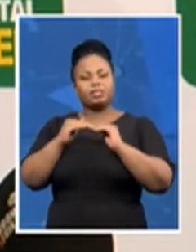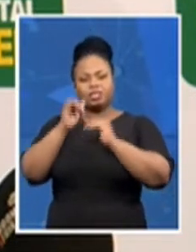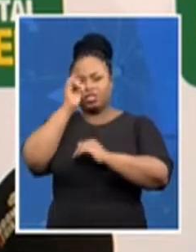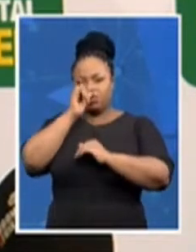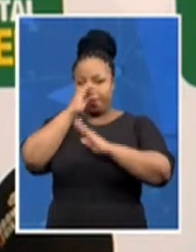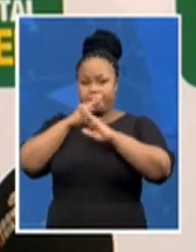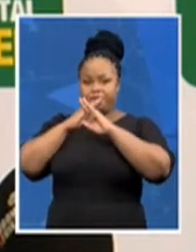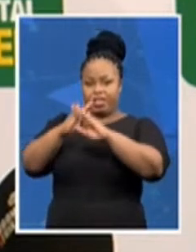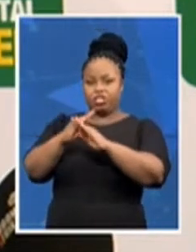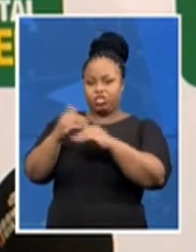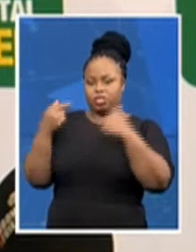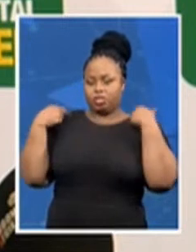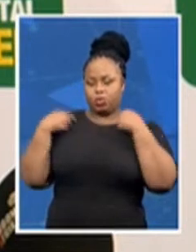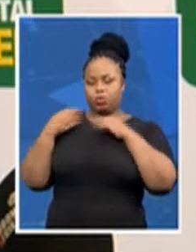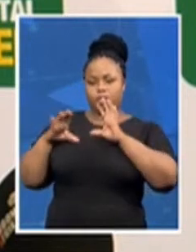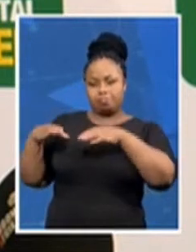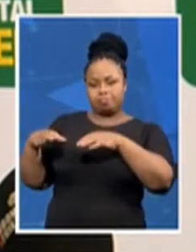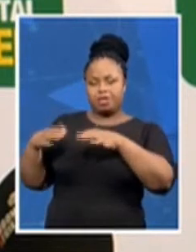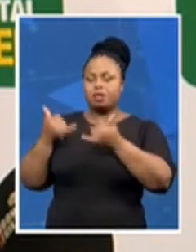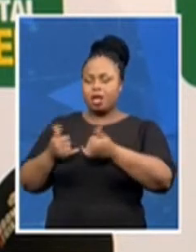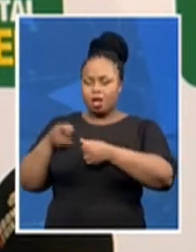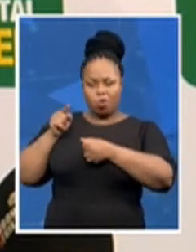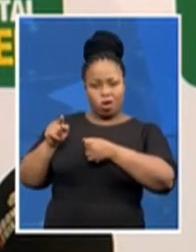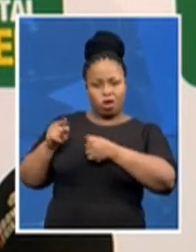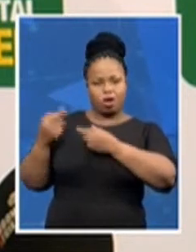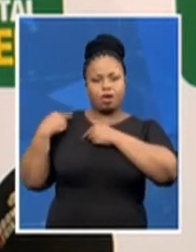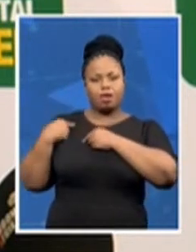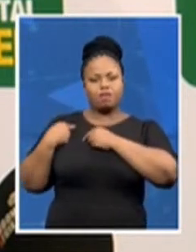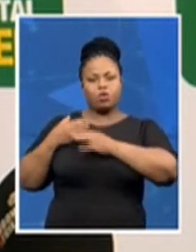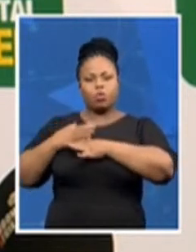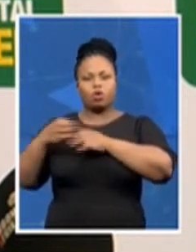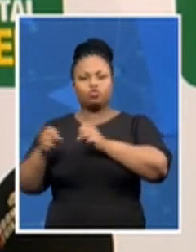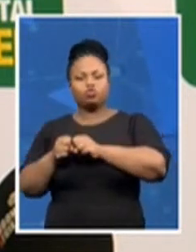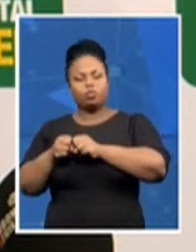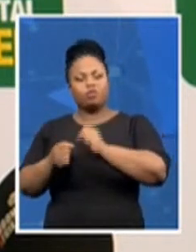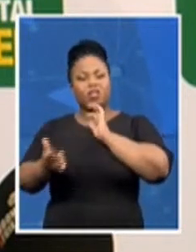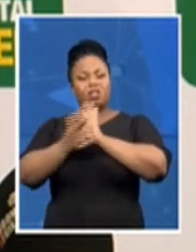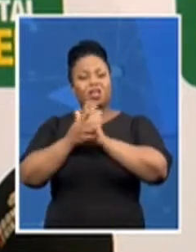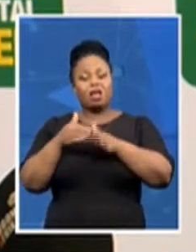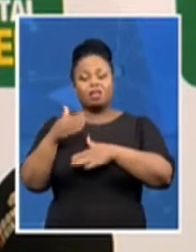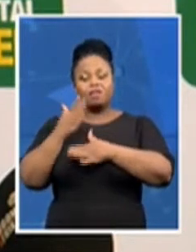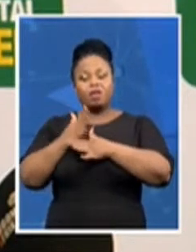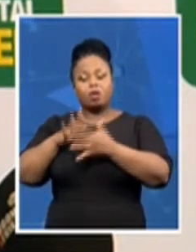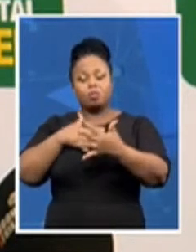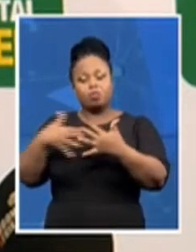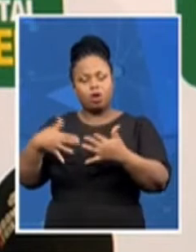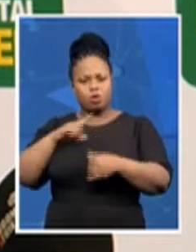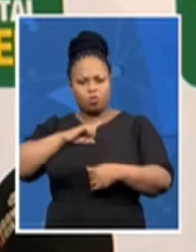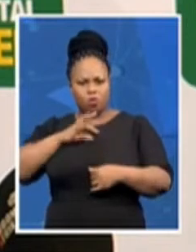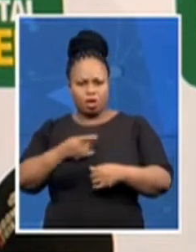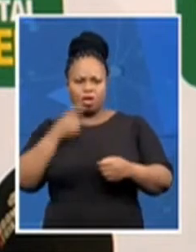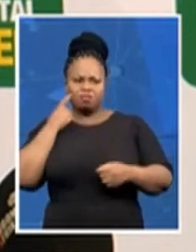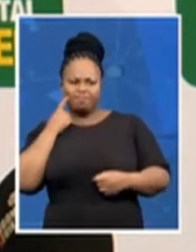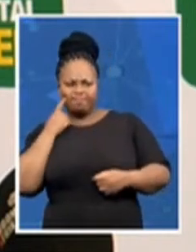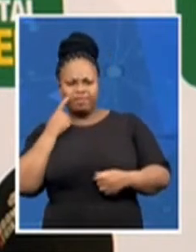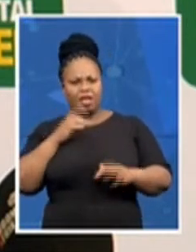conduct workshops on the legal framework which regulates the operation of neighborhood watch